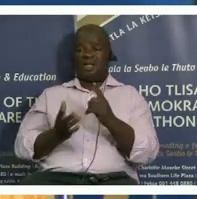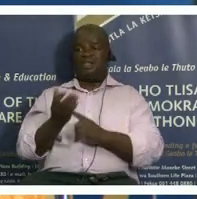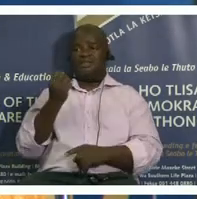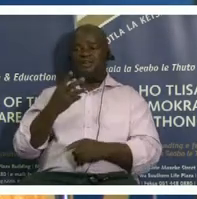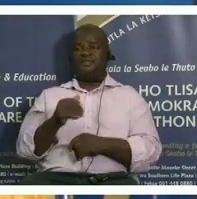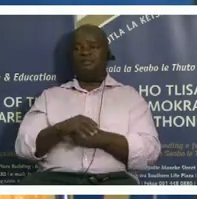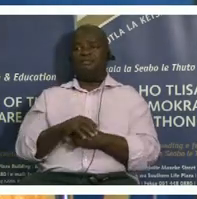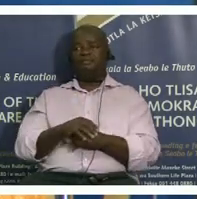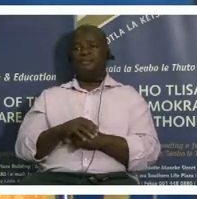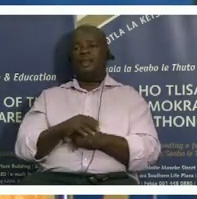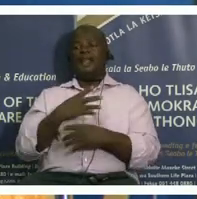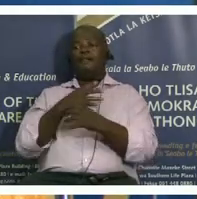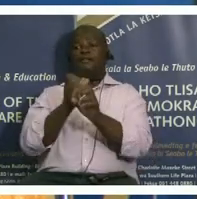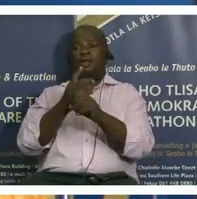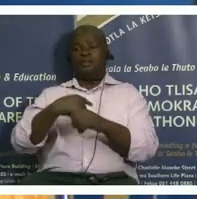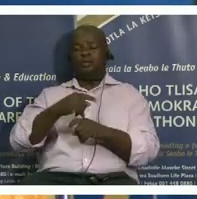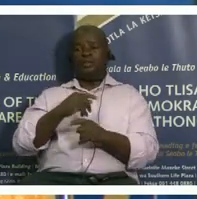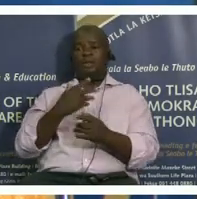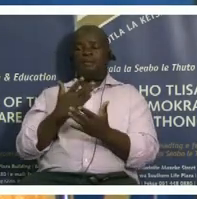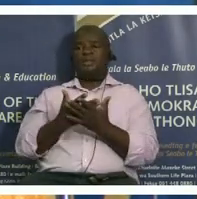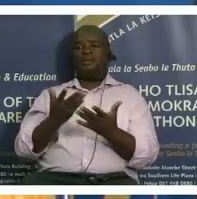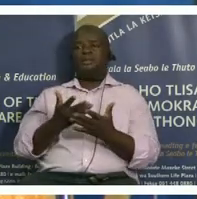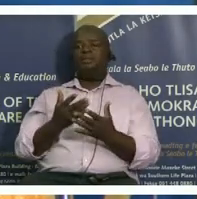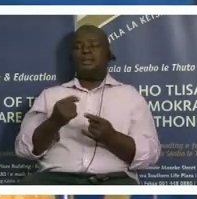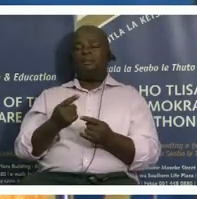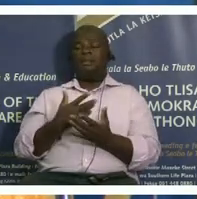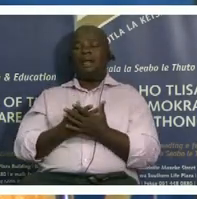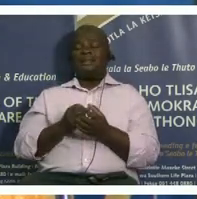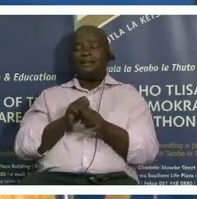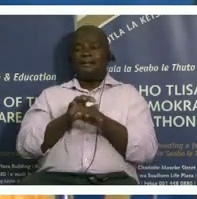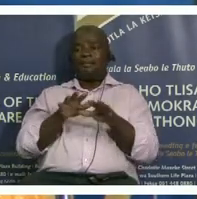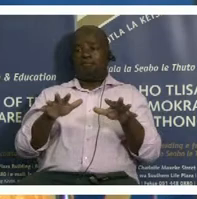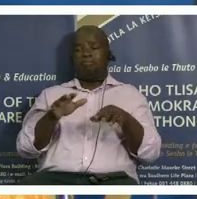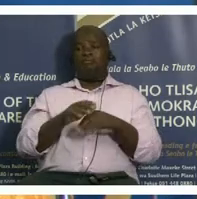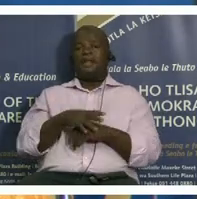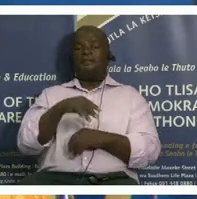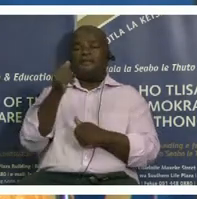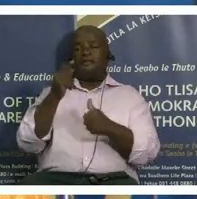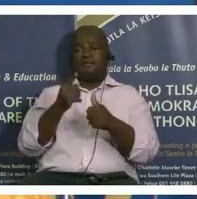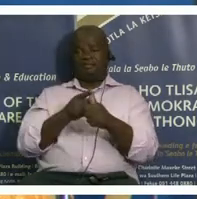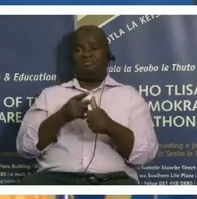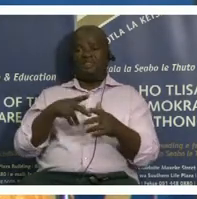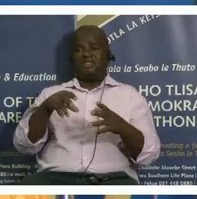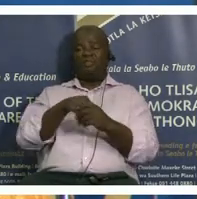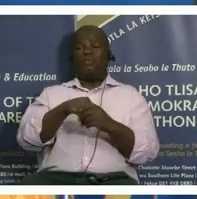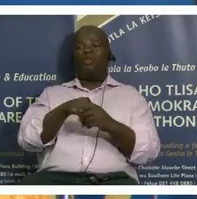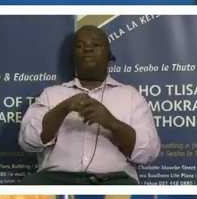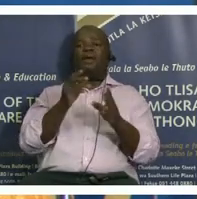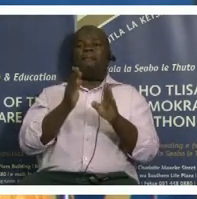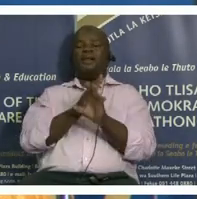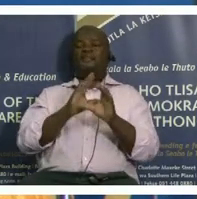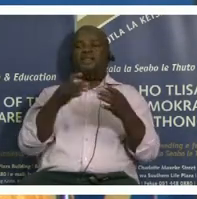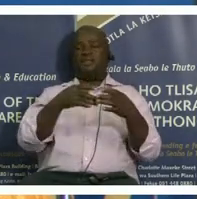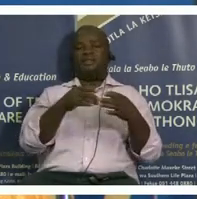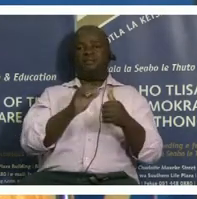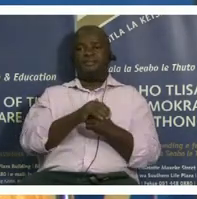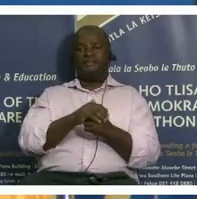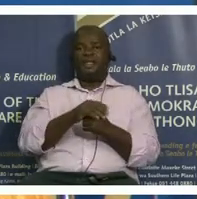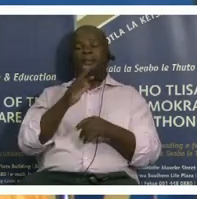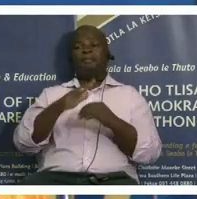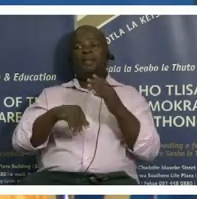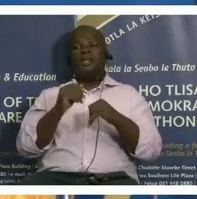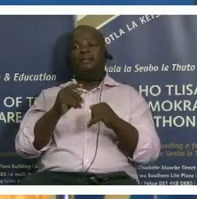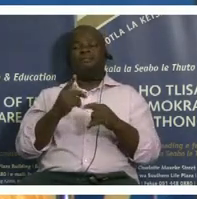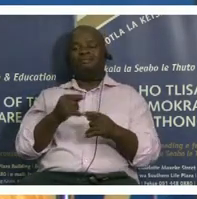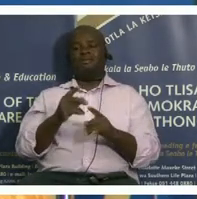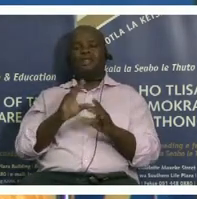Our focus must be multi-pronged, include the private sector and the rebuilding of capacity within the